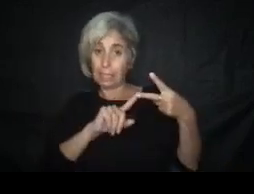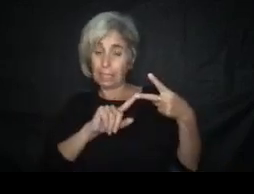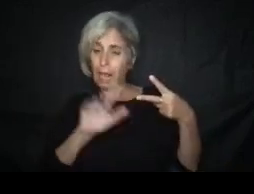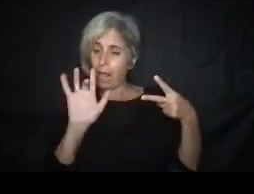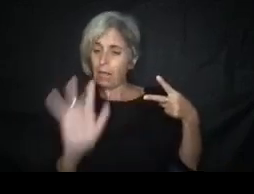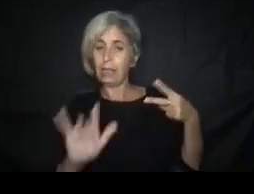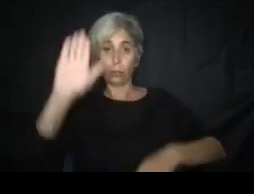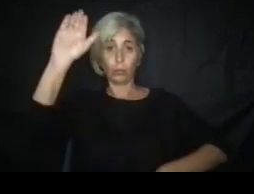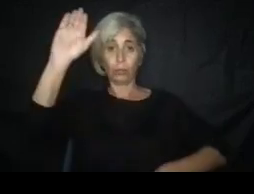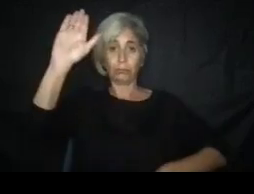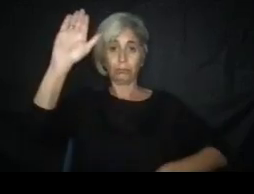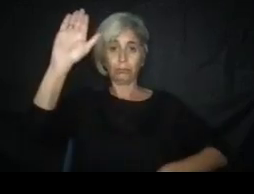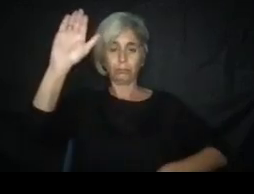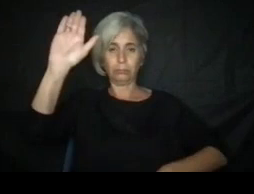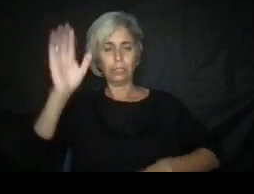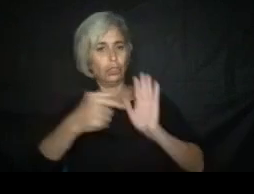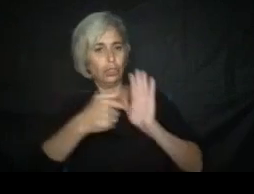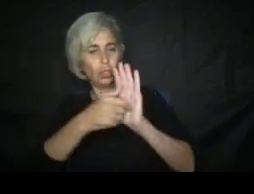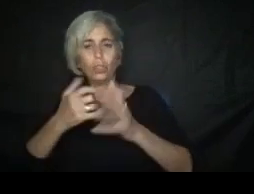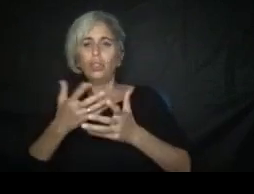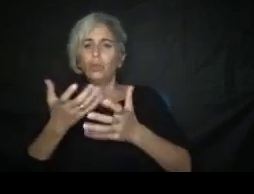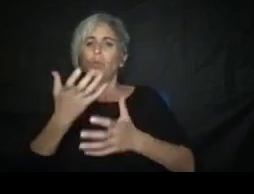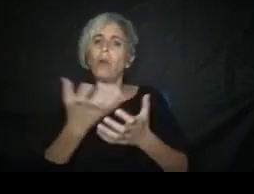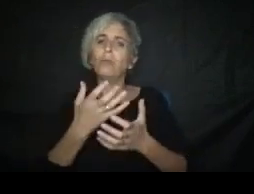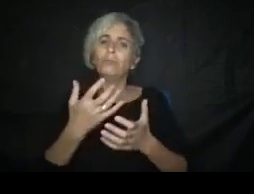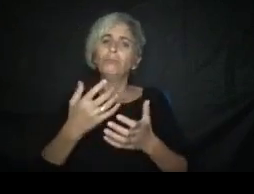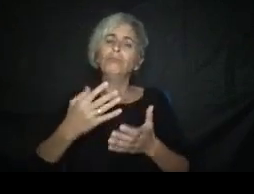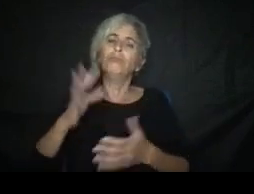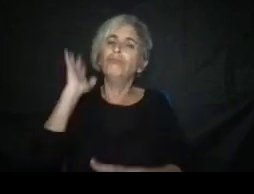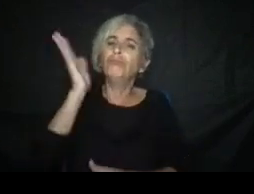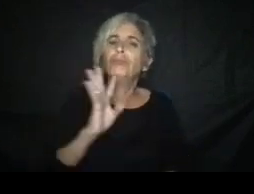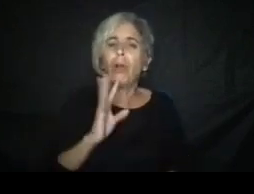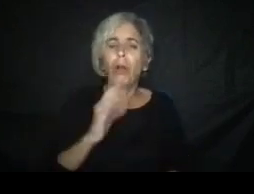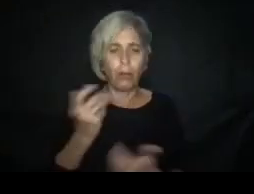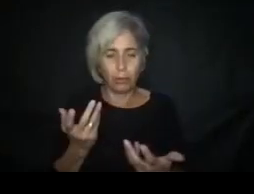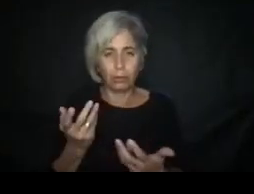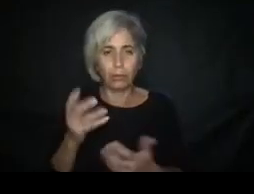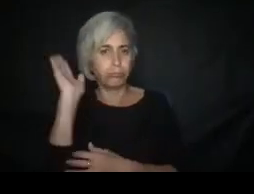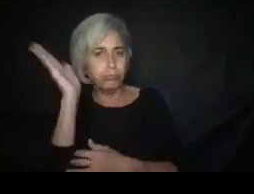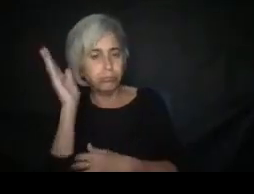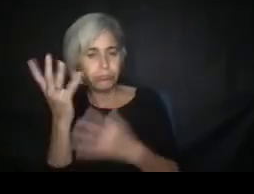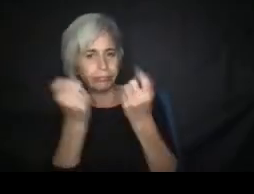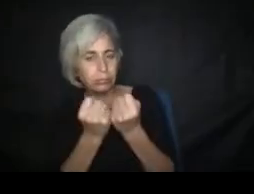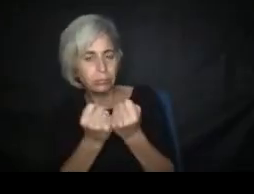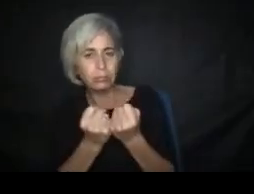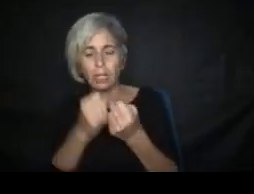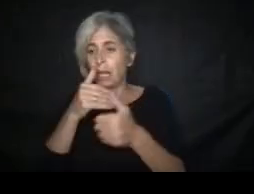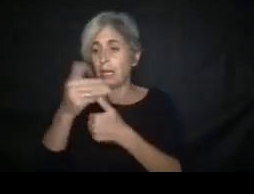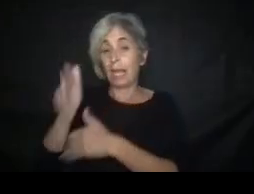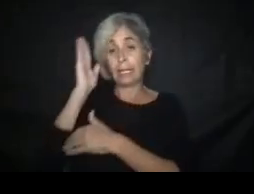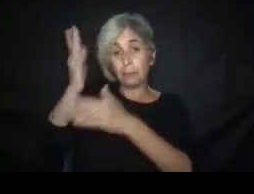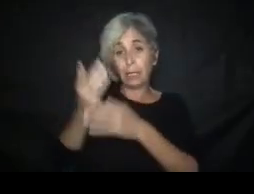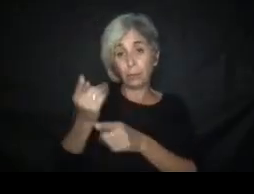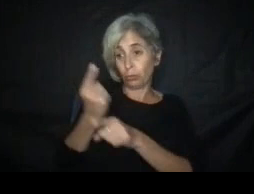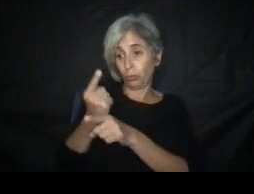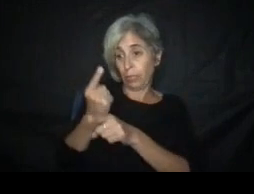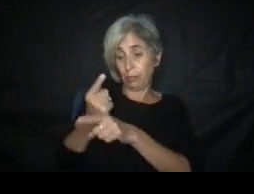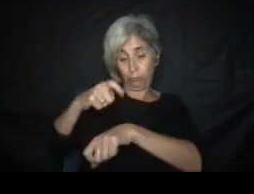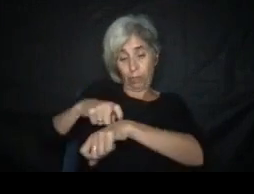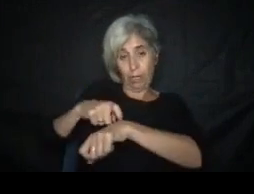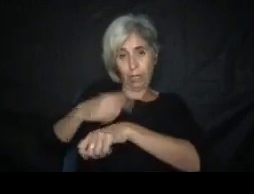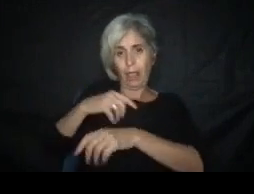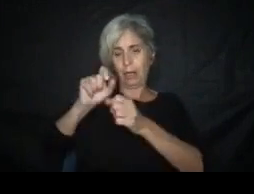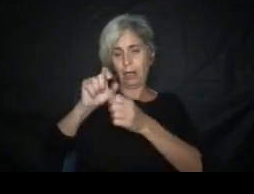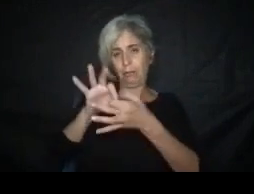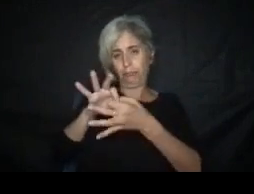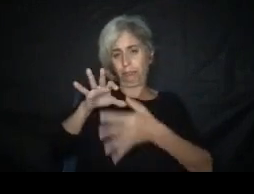raise hand icon indicating that you wish to speak. A meeting organizer will announce the next speaker at the appropriate time and unmute their audio, at